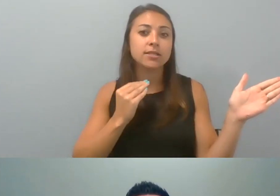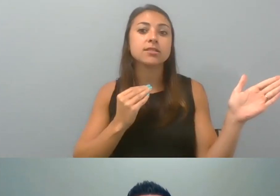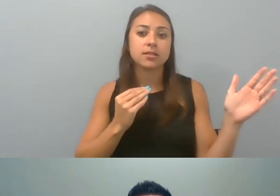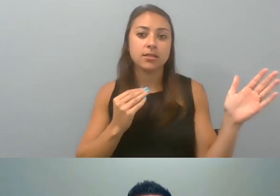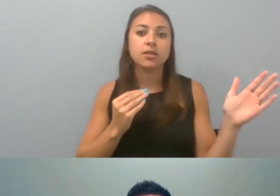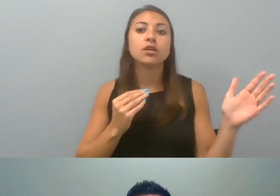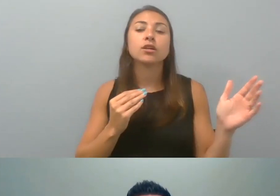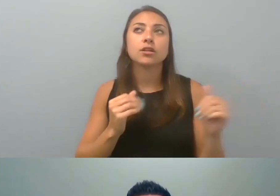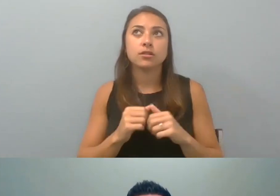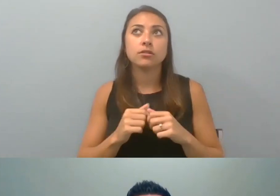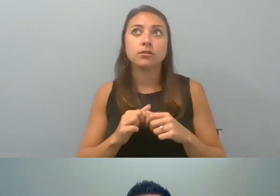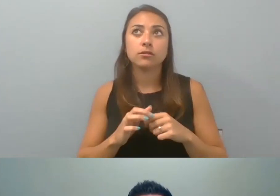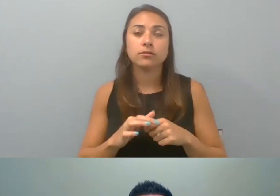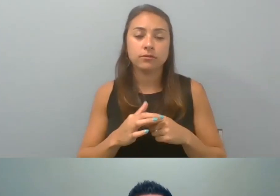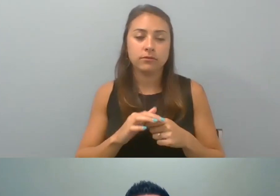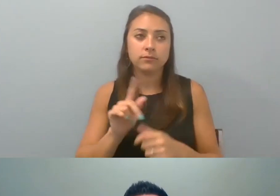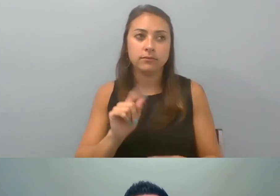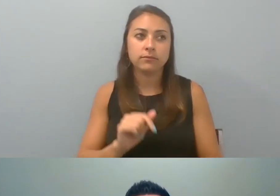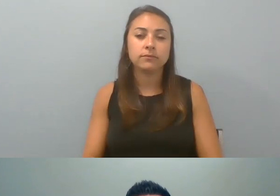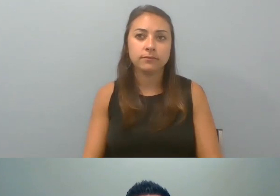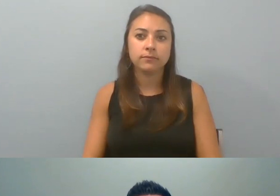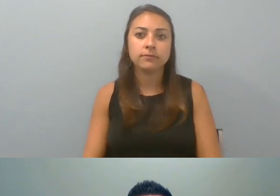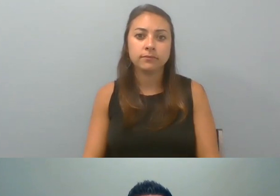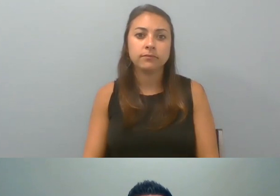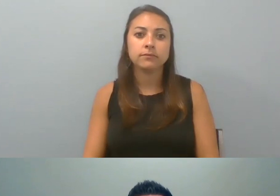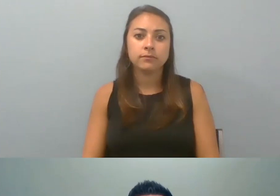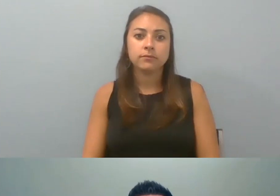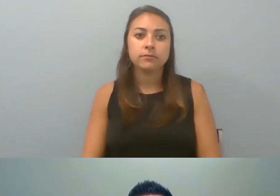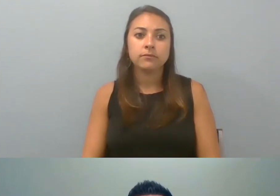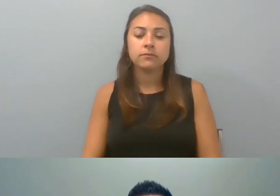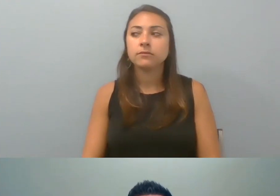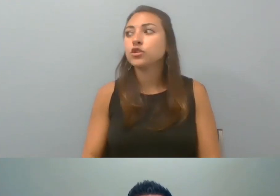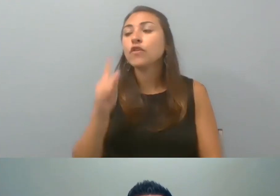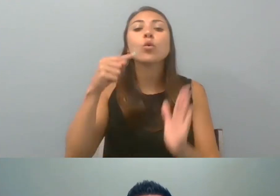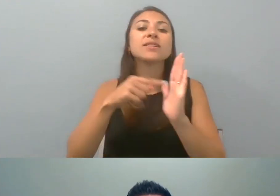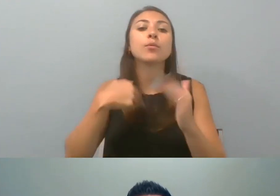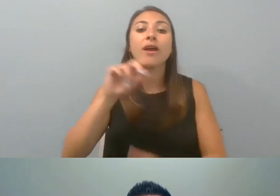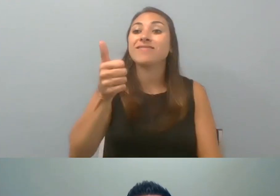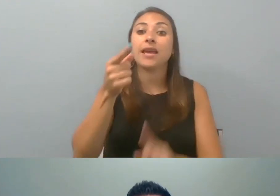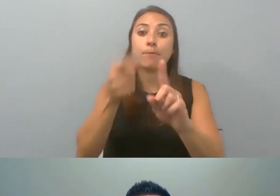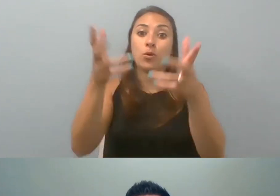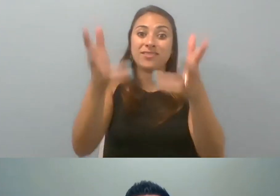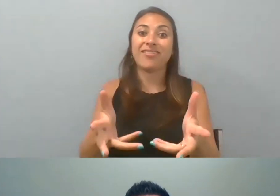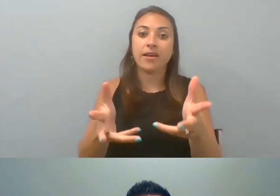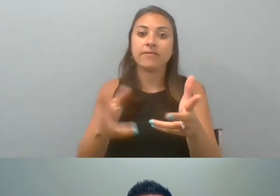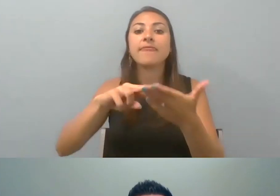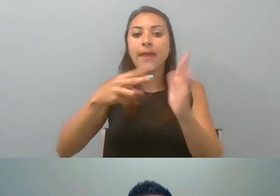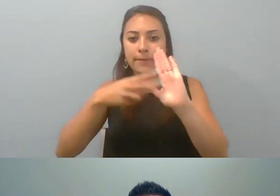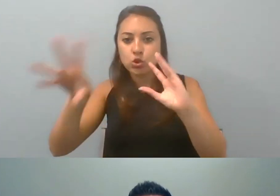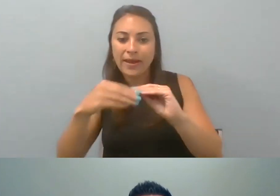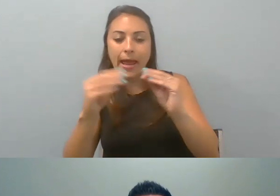certain level. So like say it's 10 points that are remaining on your card, that's when you're able to add more